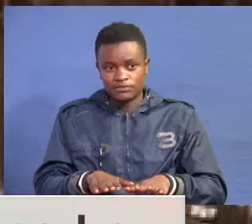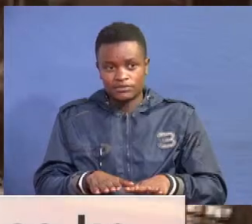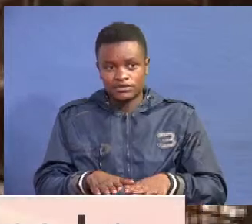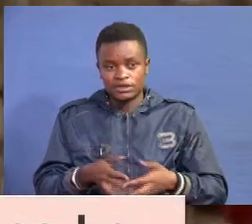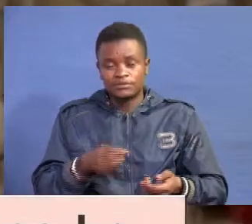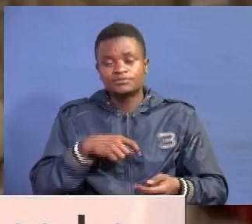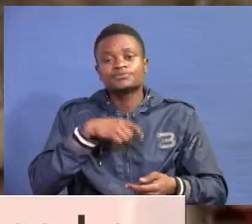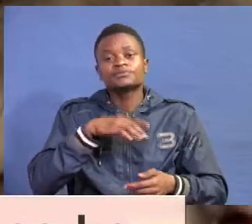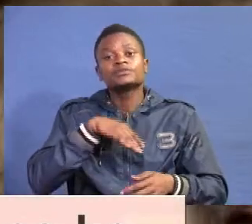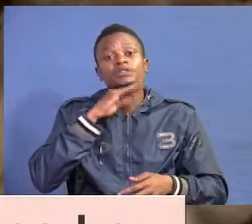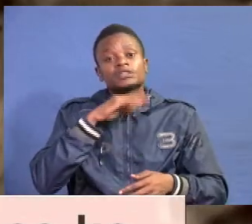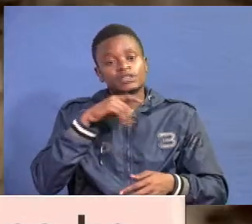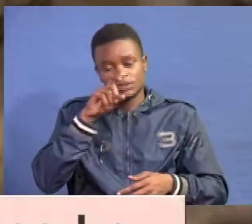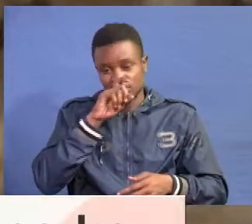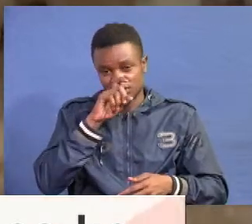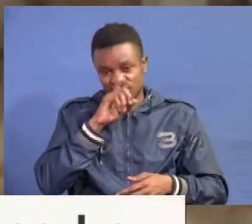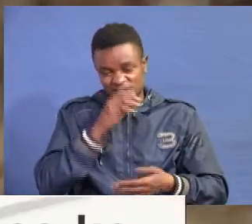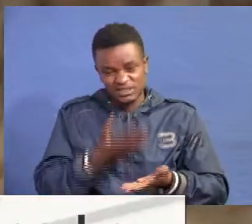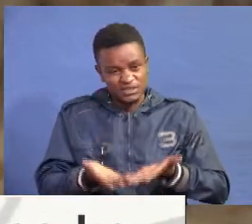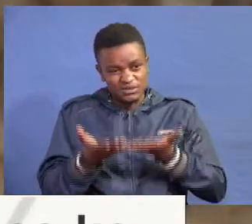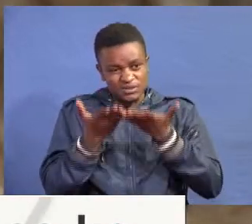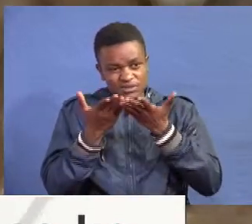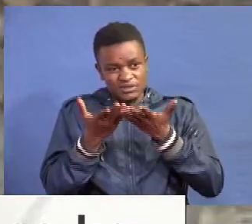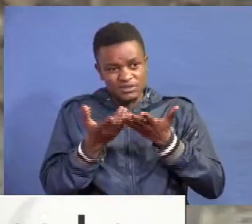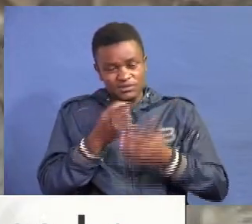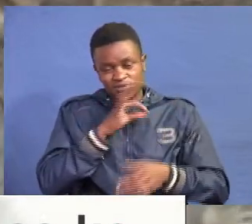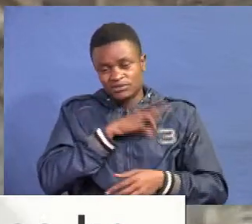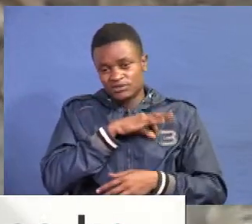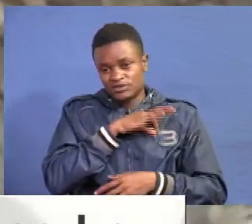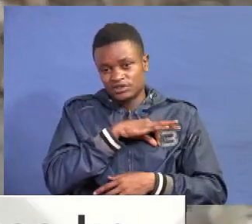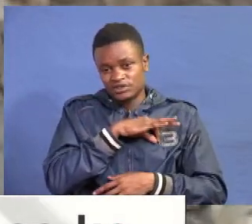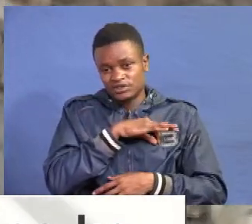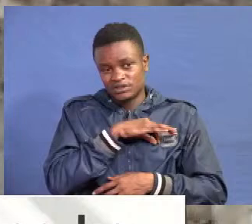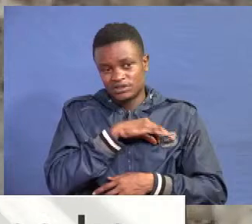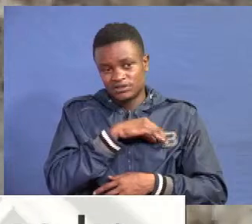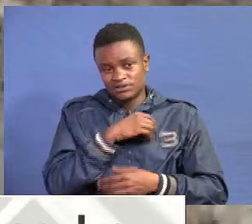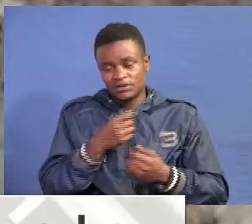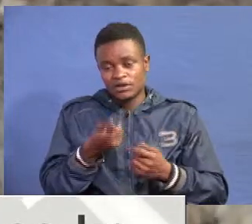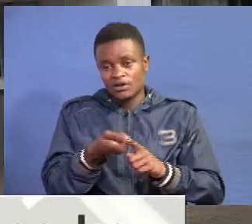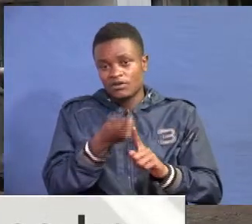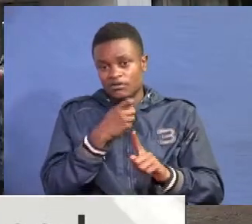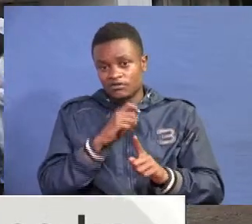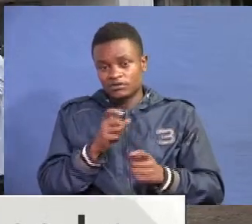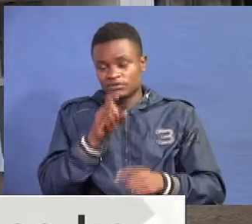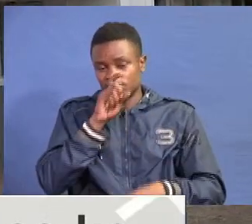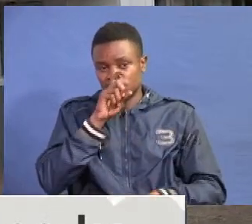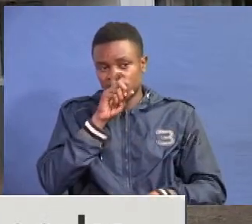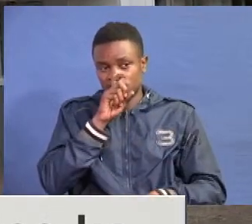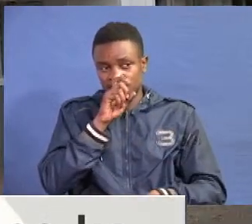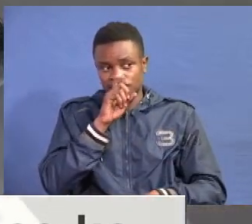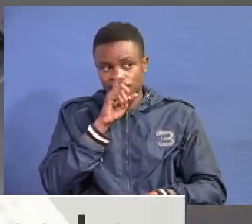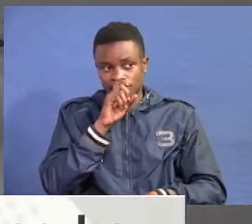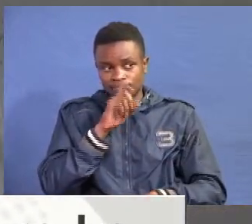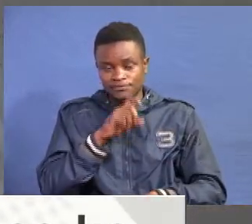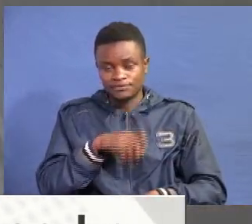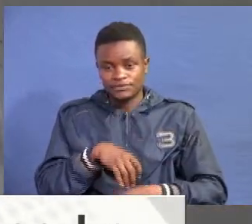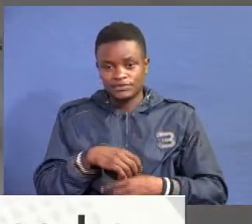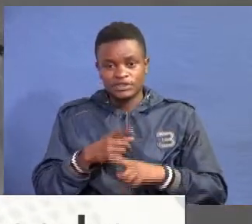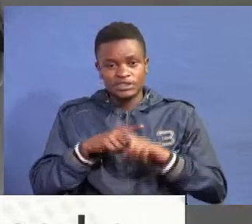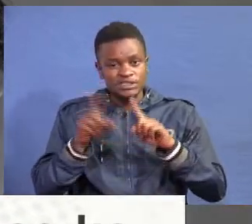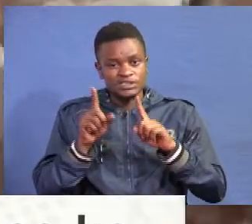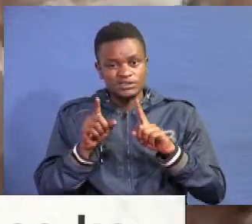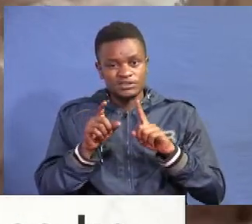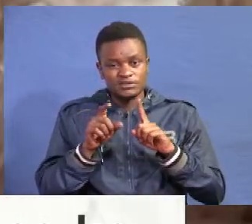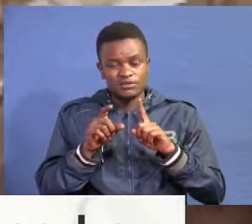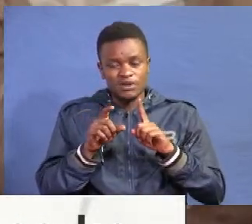also improved production and boosted her chances of profiting from the chicken value chain. But how did the